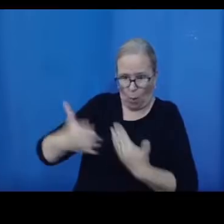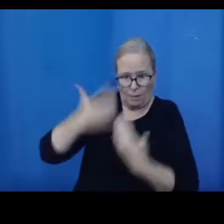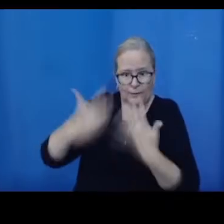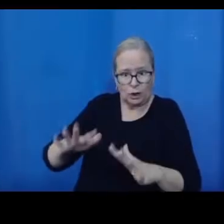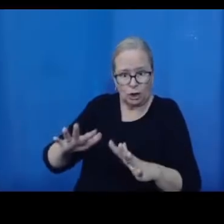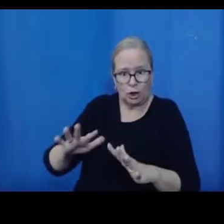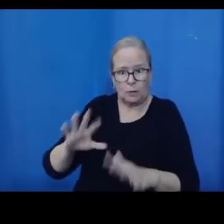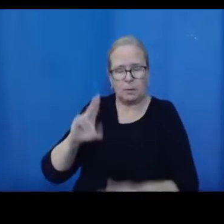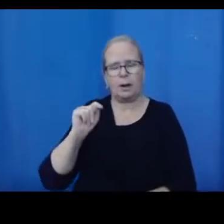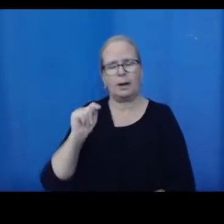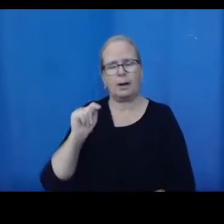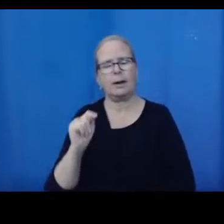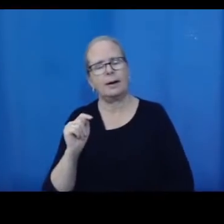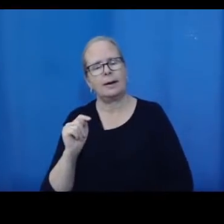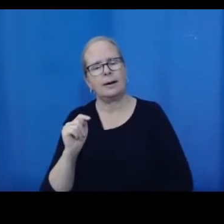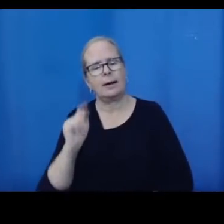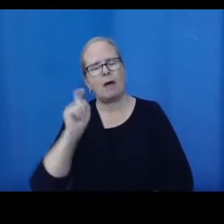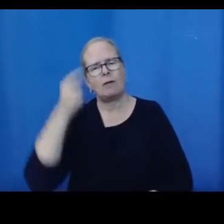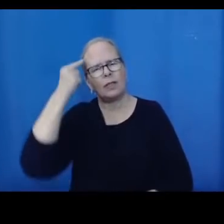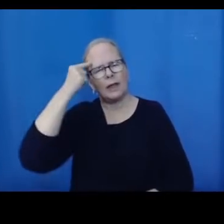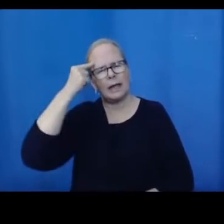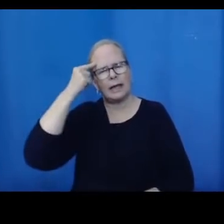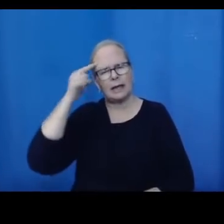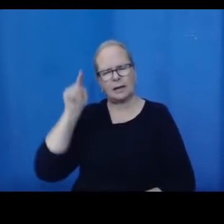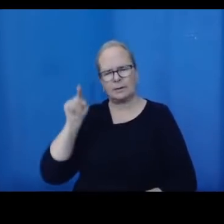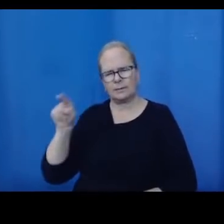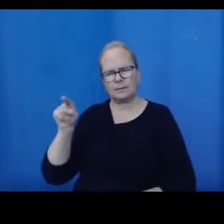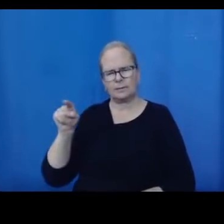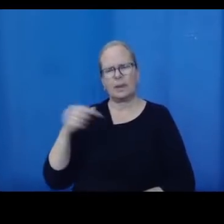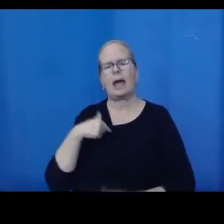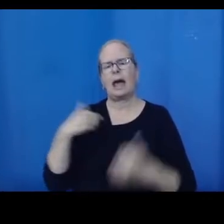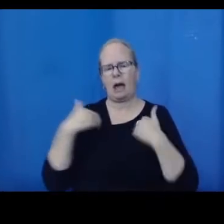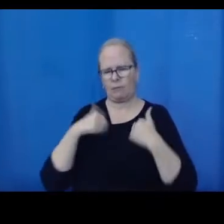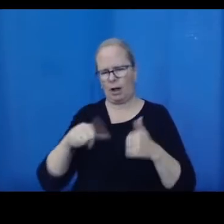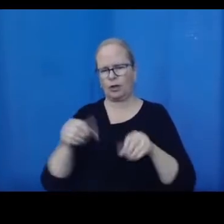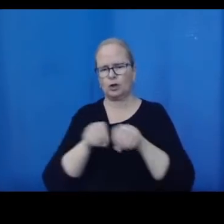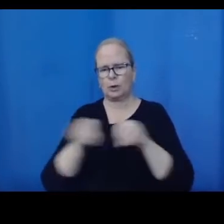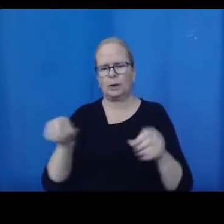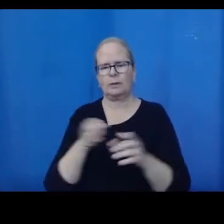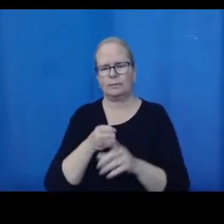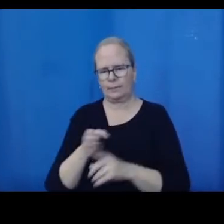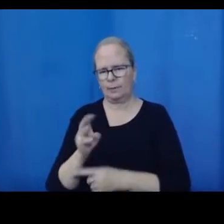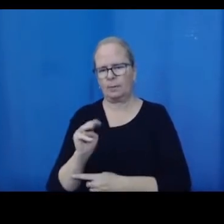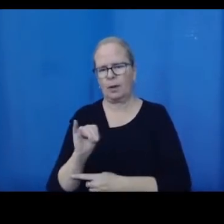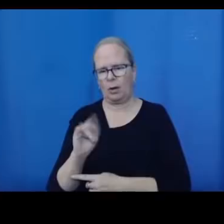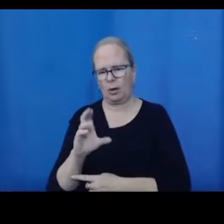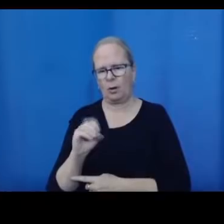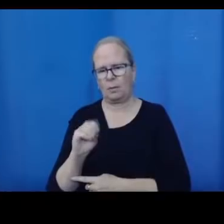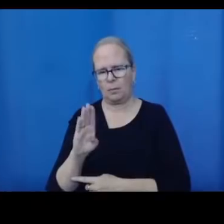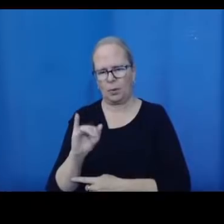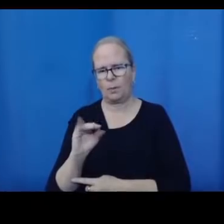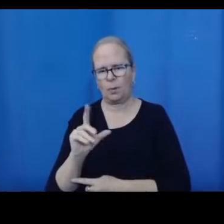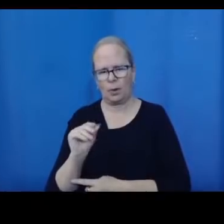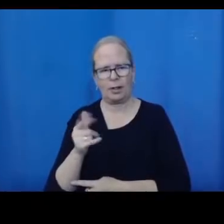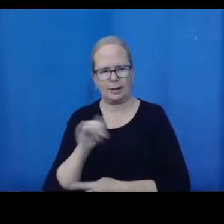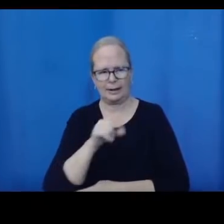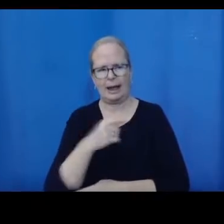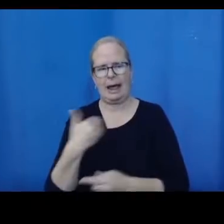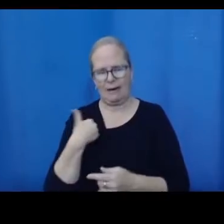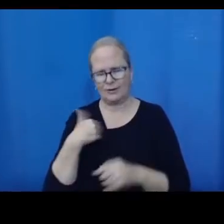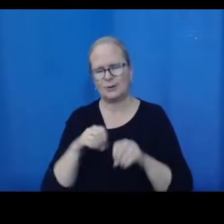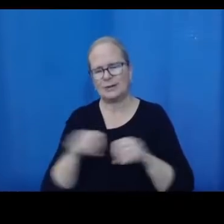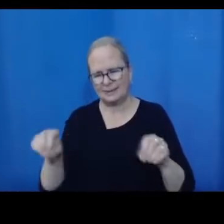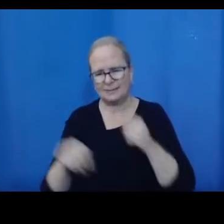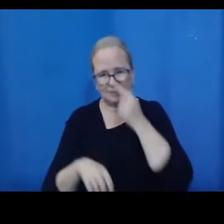degree. And we're almost through this. But when we look back at how we conducted ourselves through this, we want to feel that